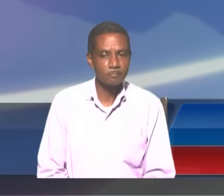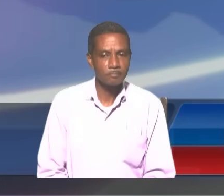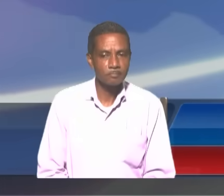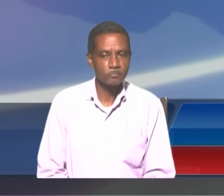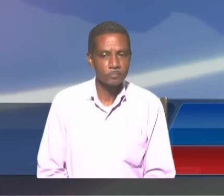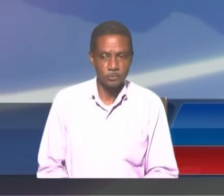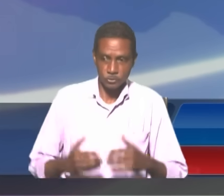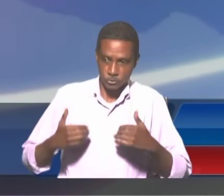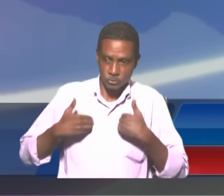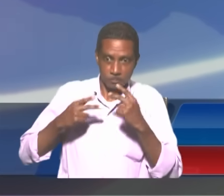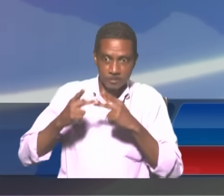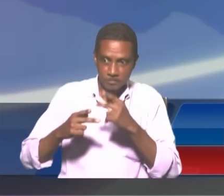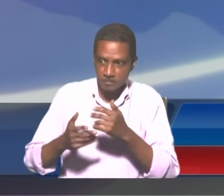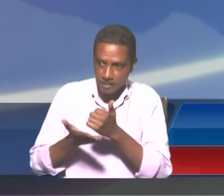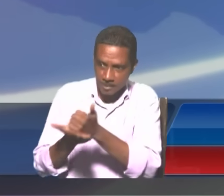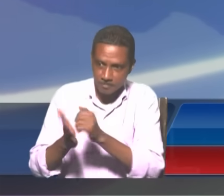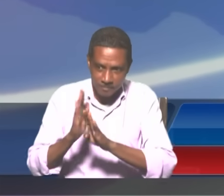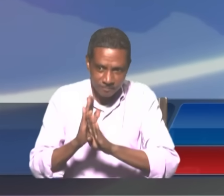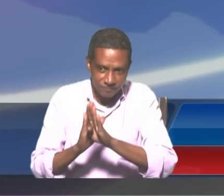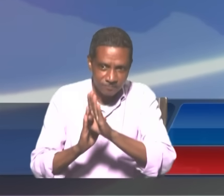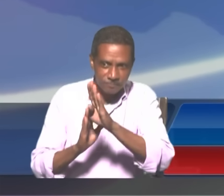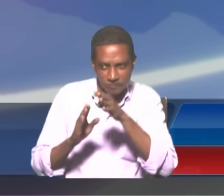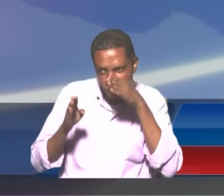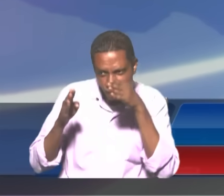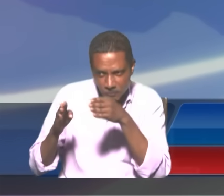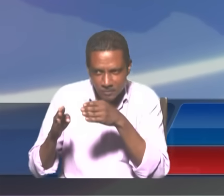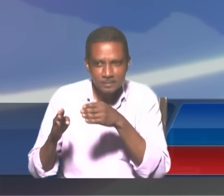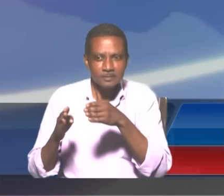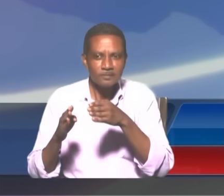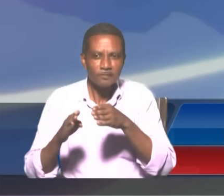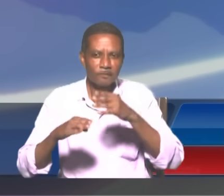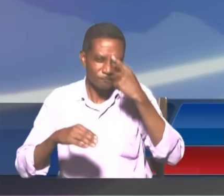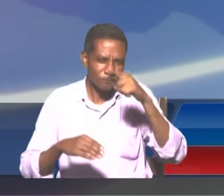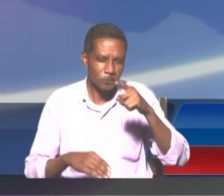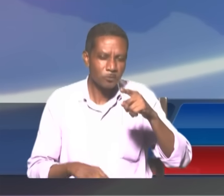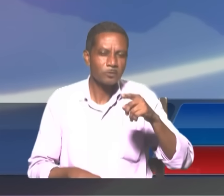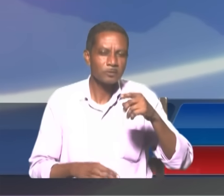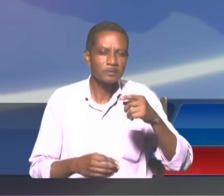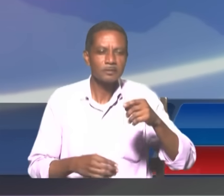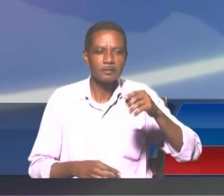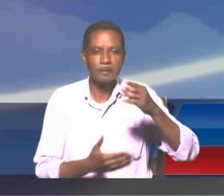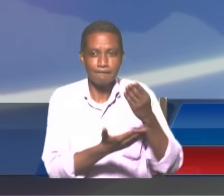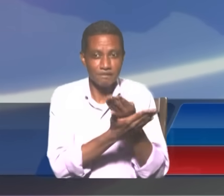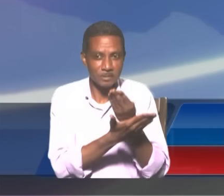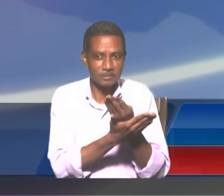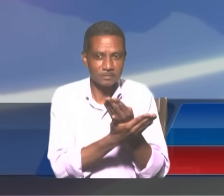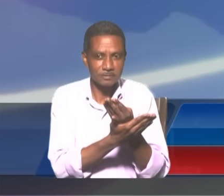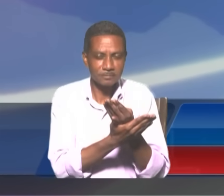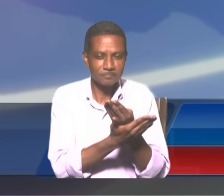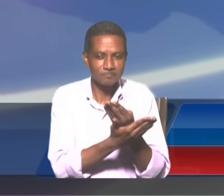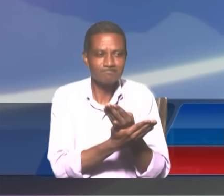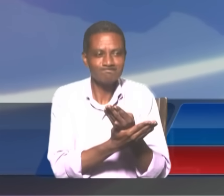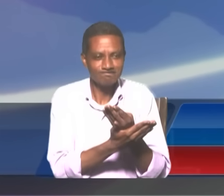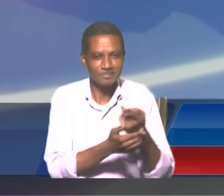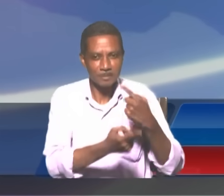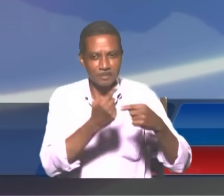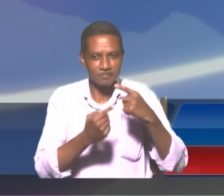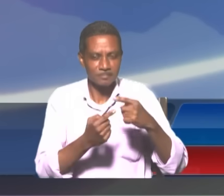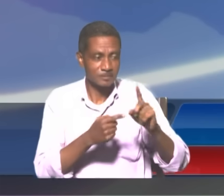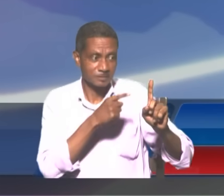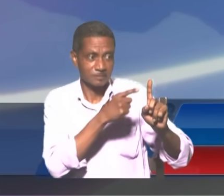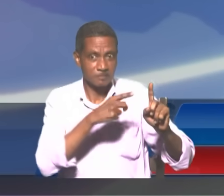Youth development will stay central in the upcoming national budget. That's the promise from Prime Minister Kamla Persad-Bissessar while speaking